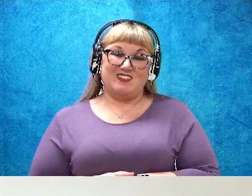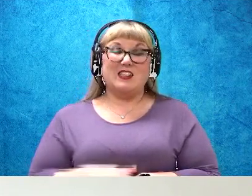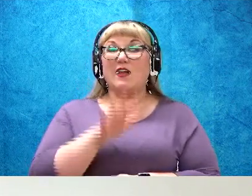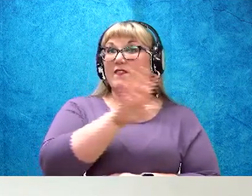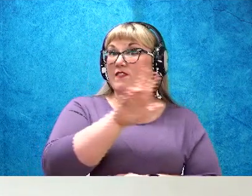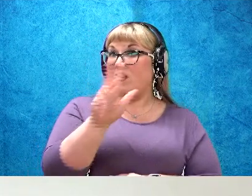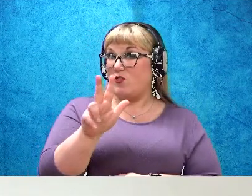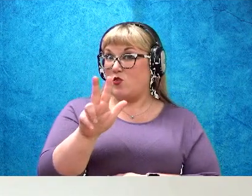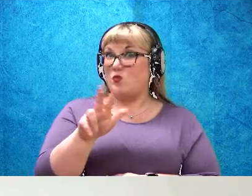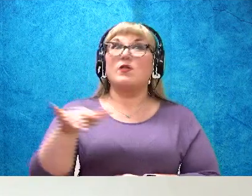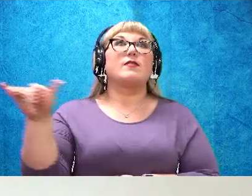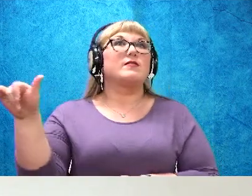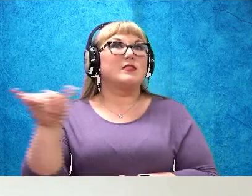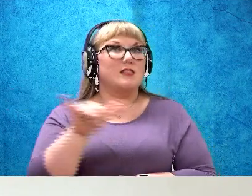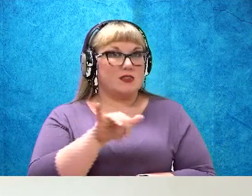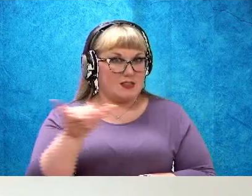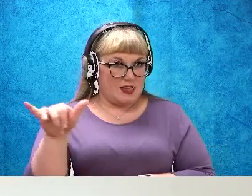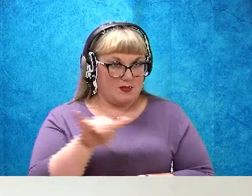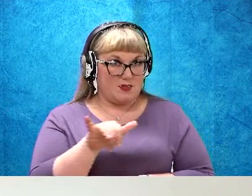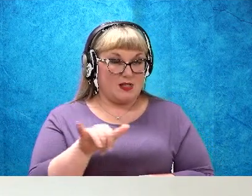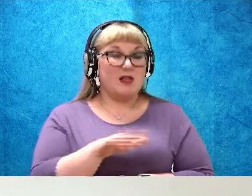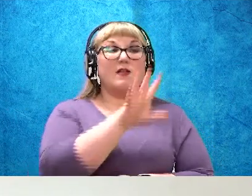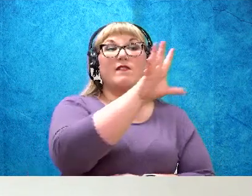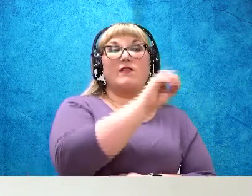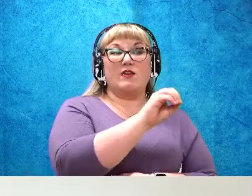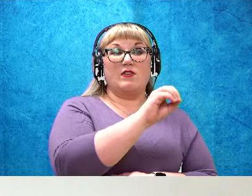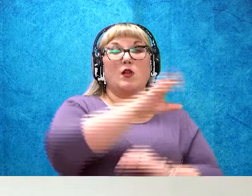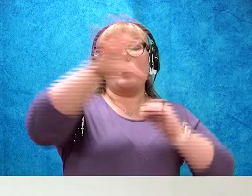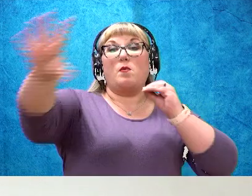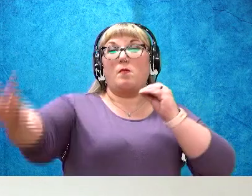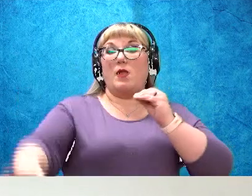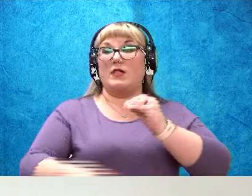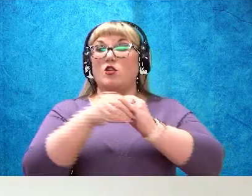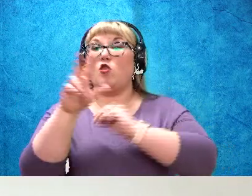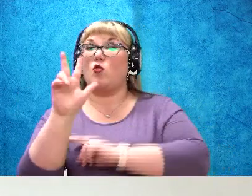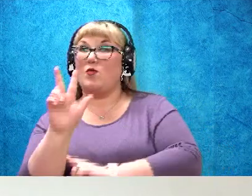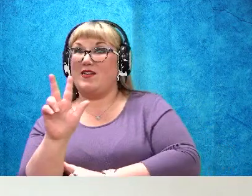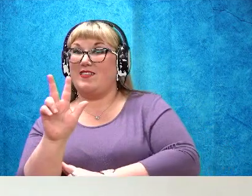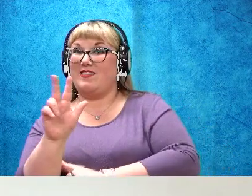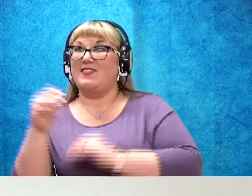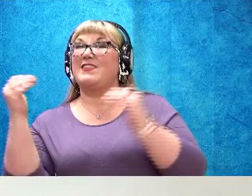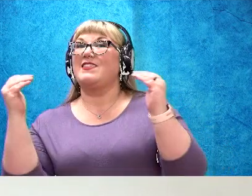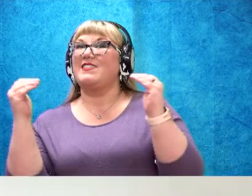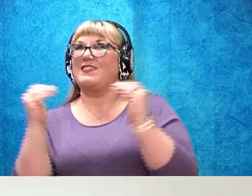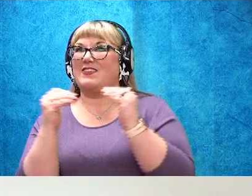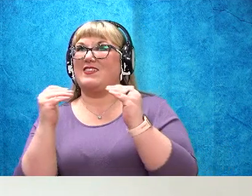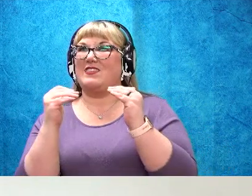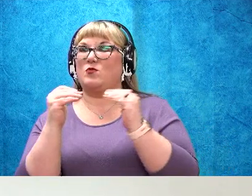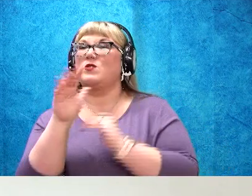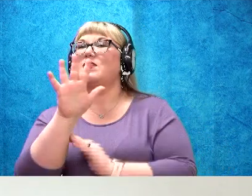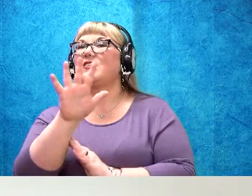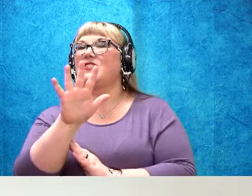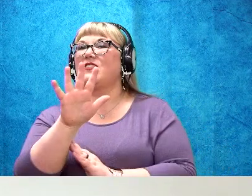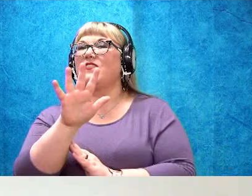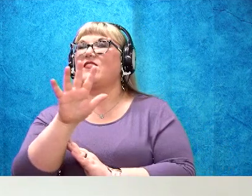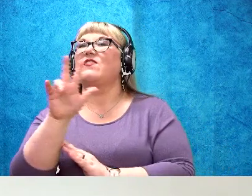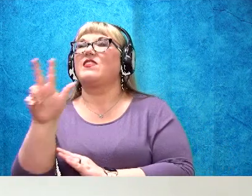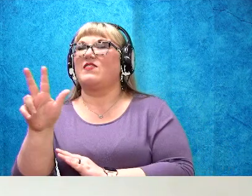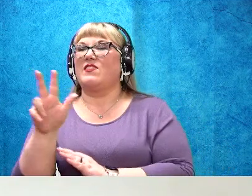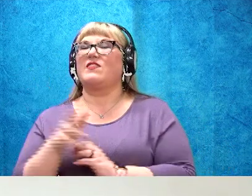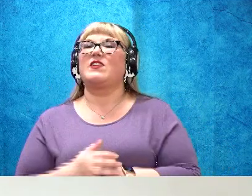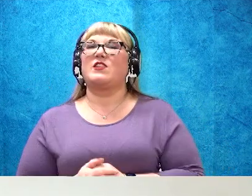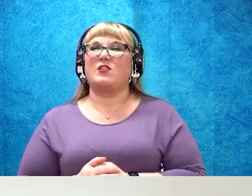53 is also saying 50 plus 3 equals